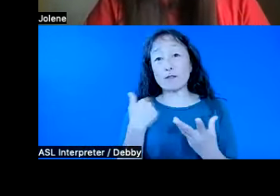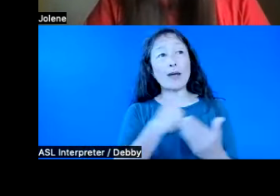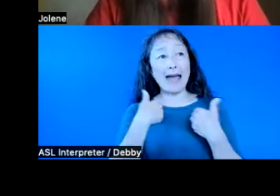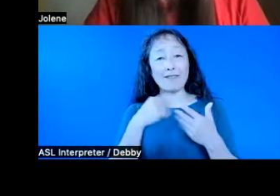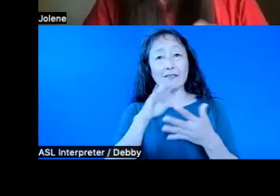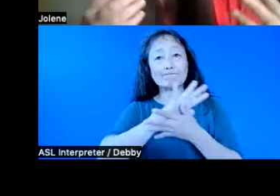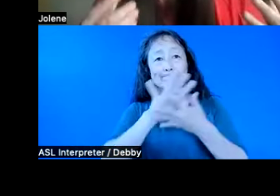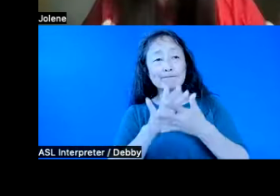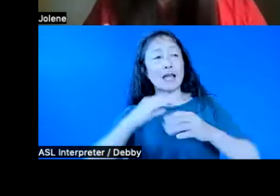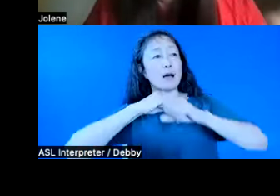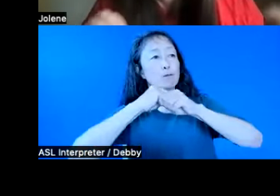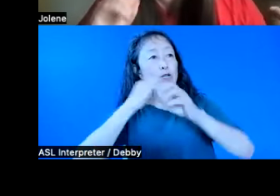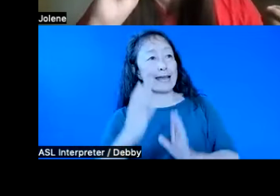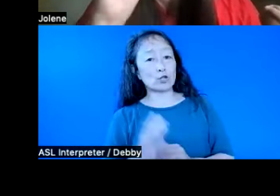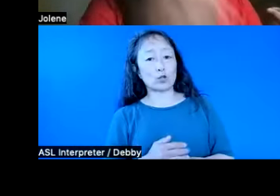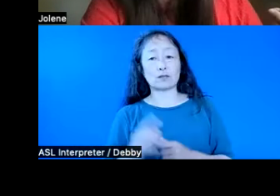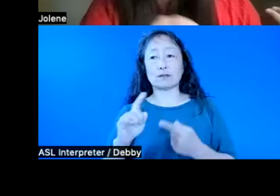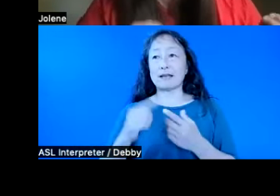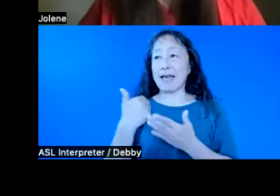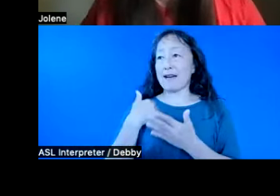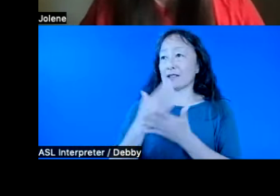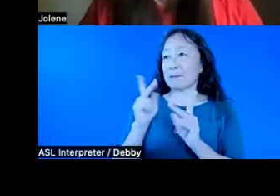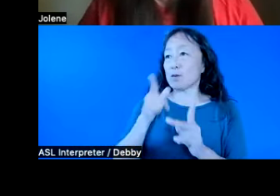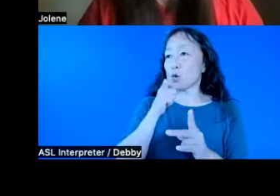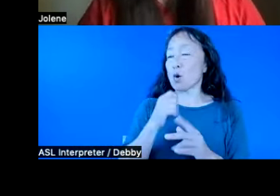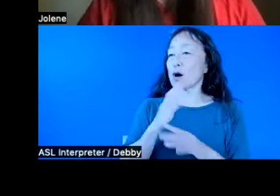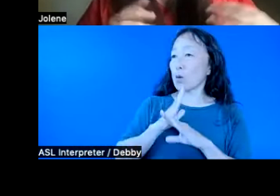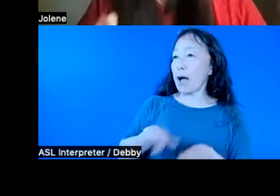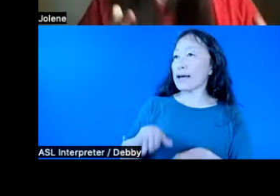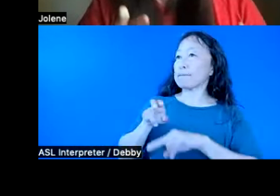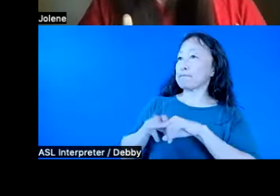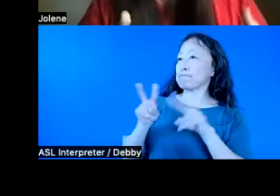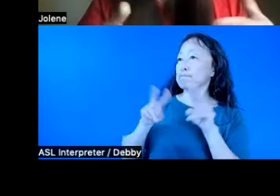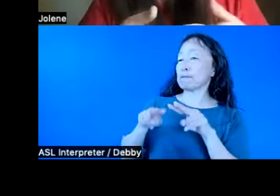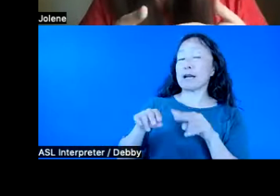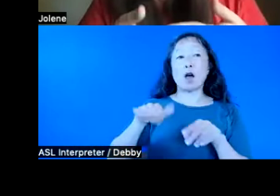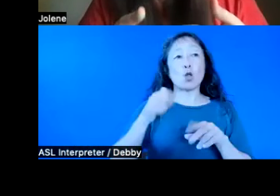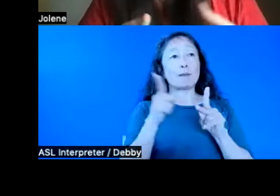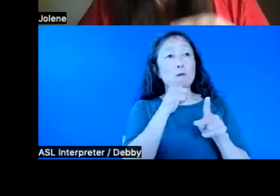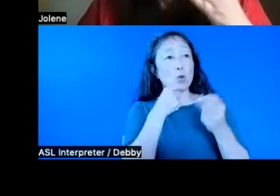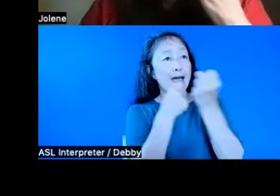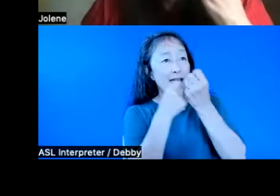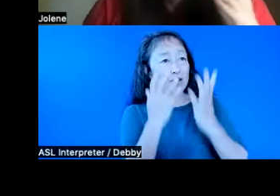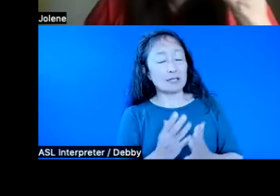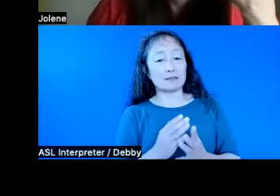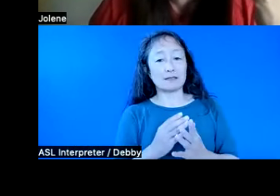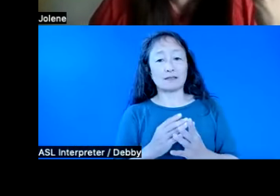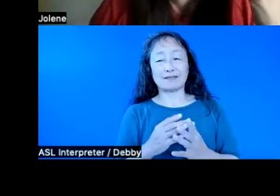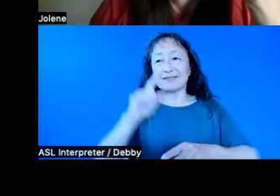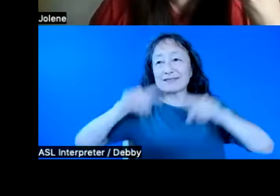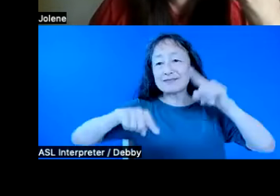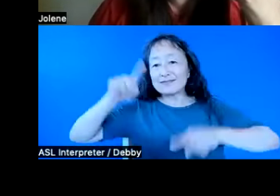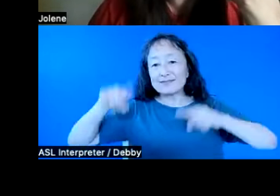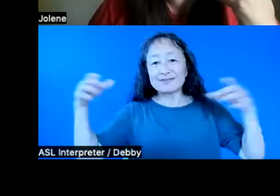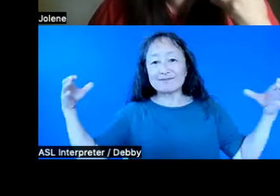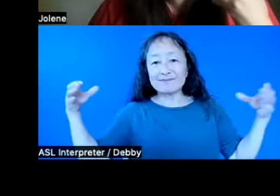people who sit back and are quiet, and those people who are the voice for advocates. You know, all these different things that we come together for is